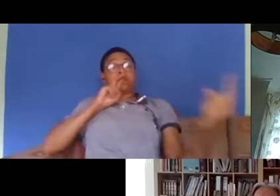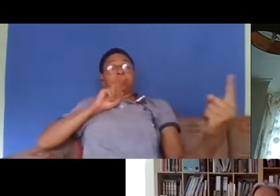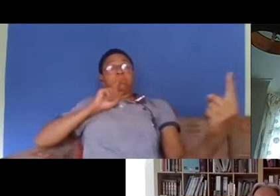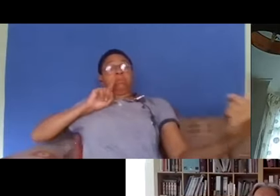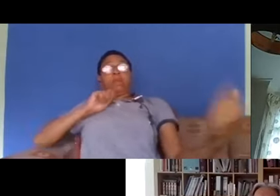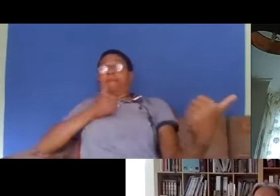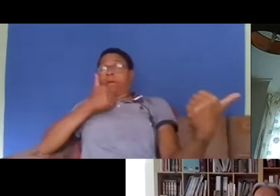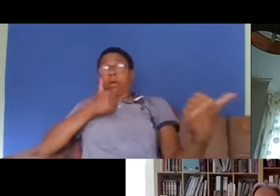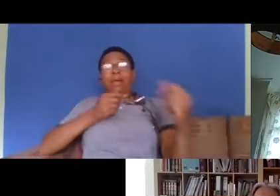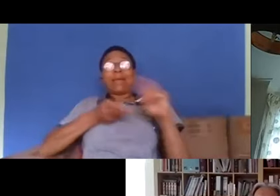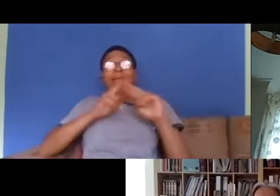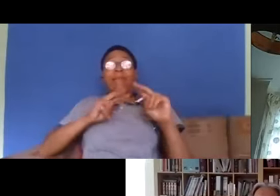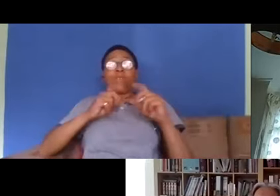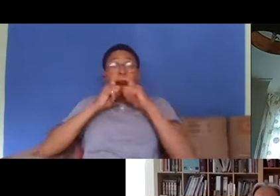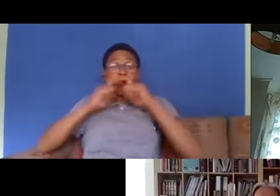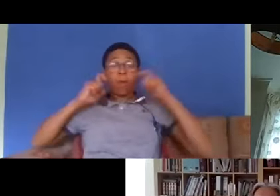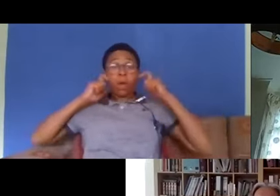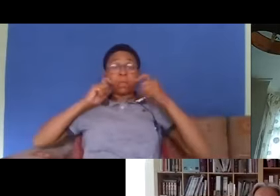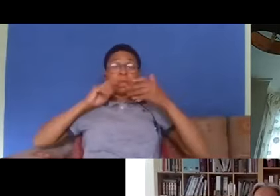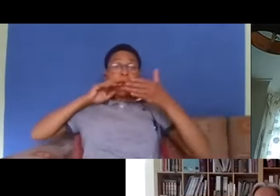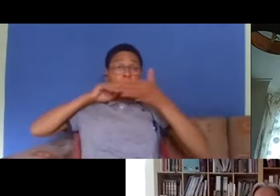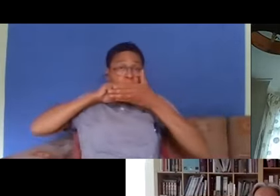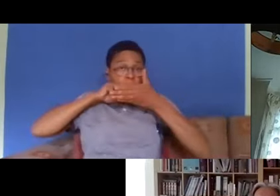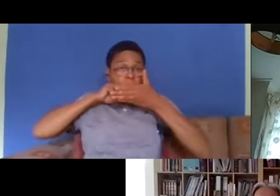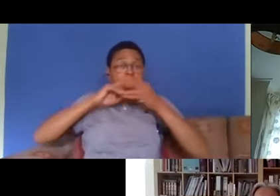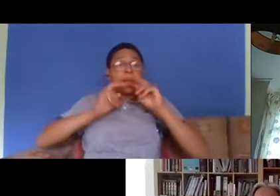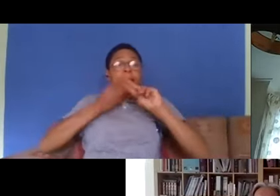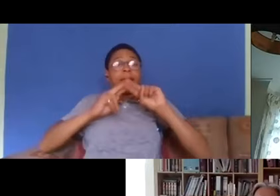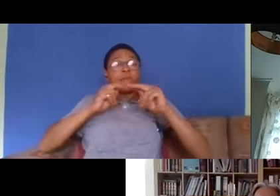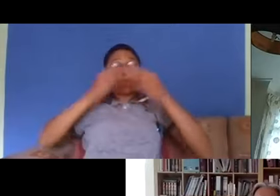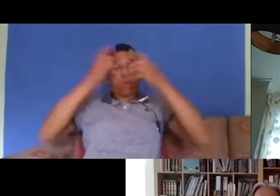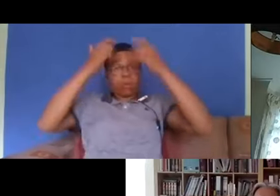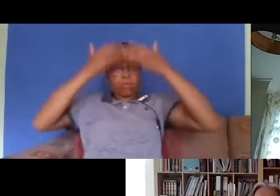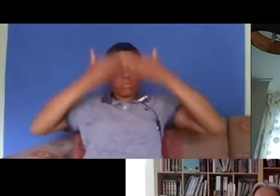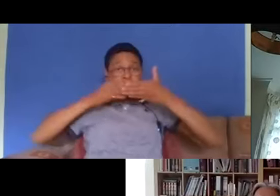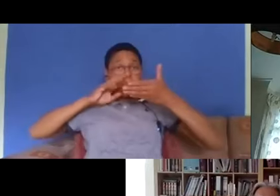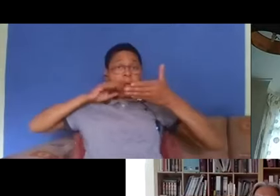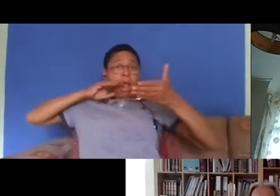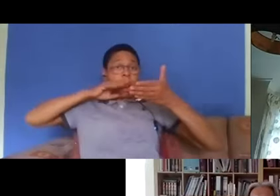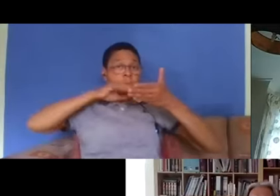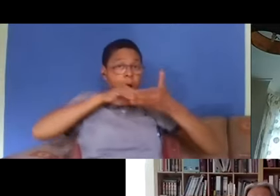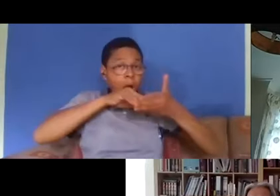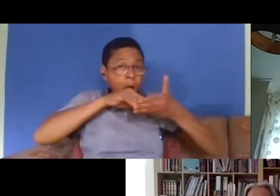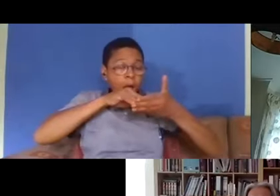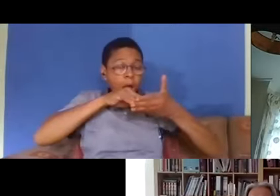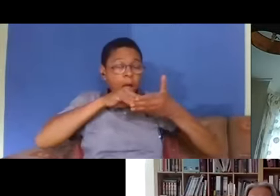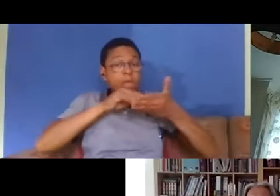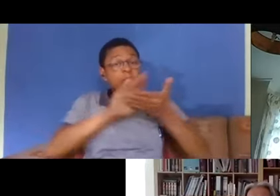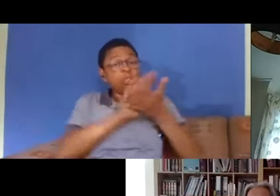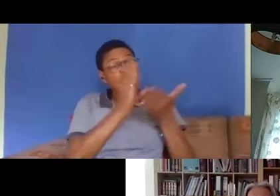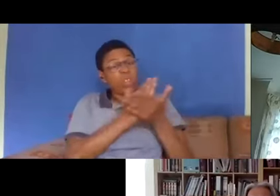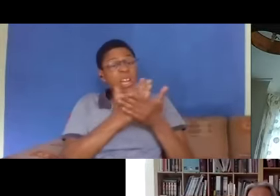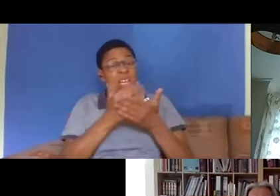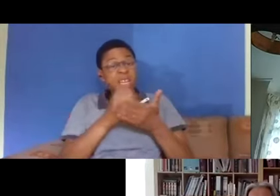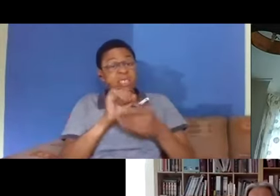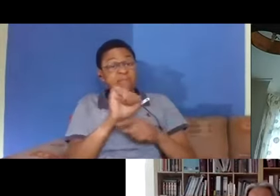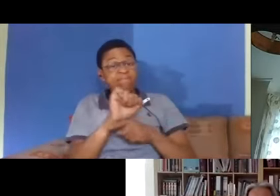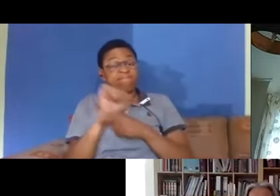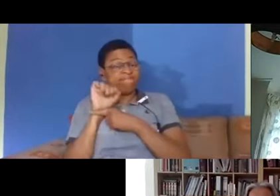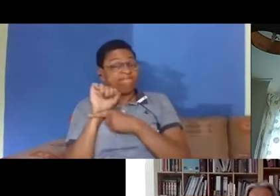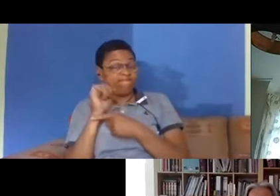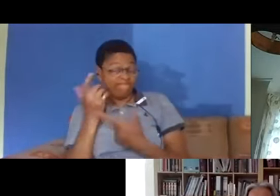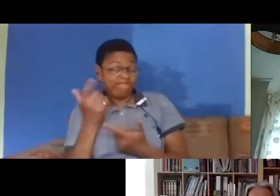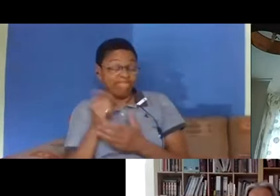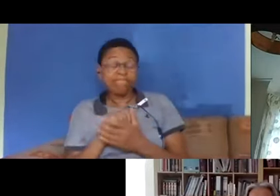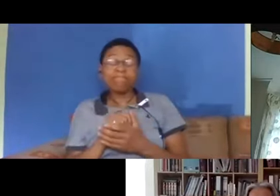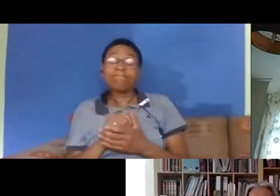protection against everyone being able to see your face. But then following that on from that, Matt,